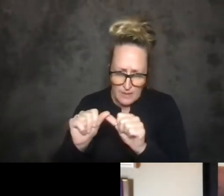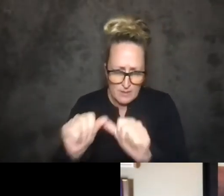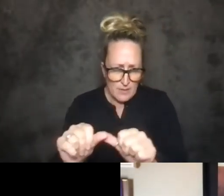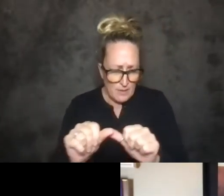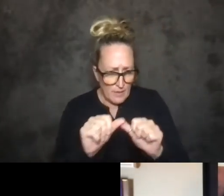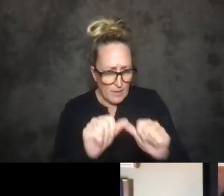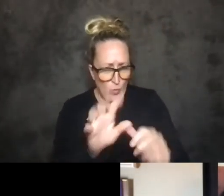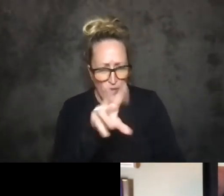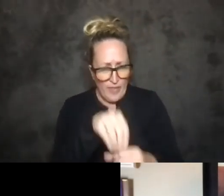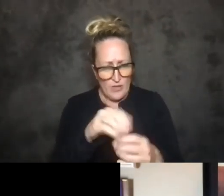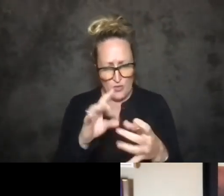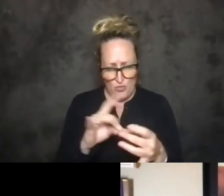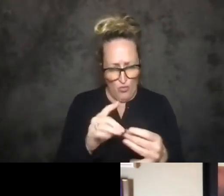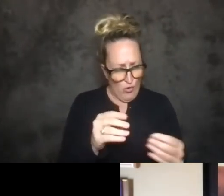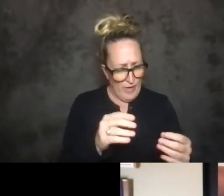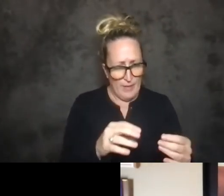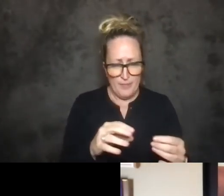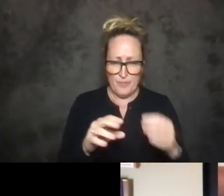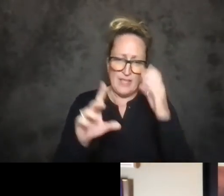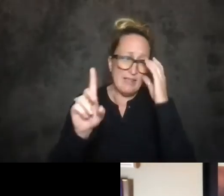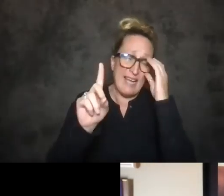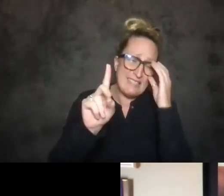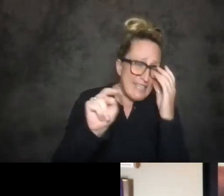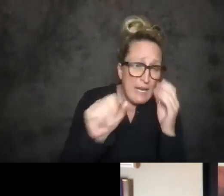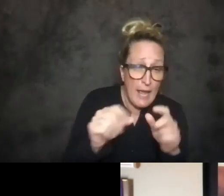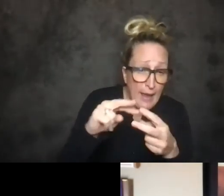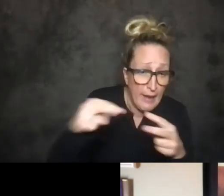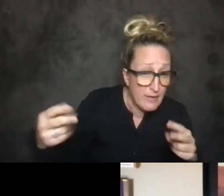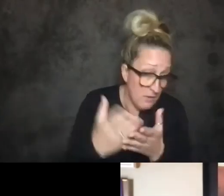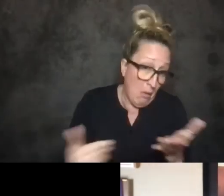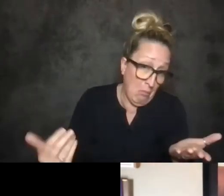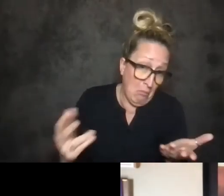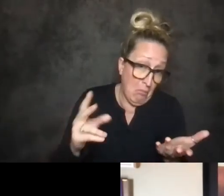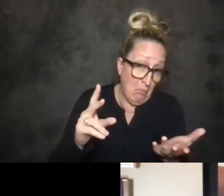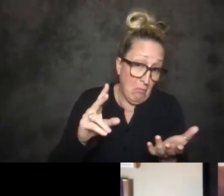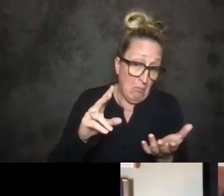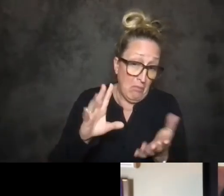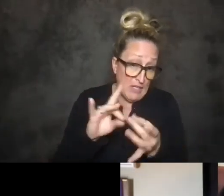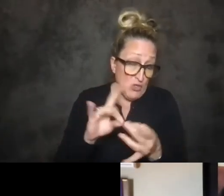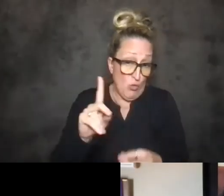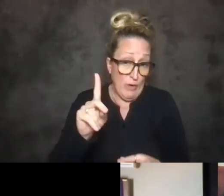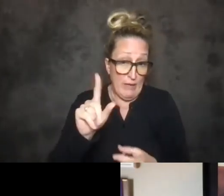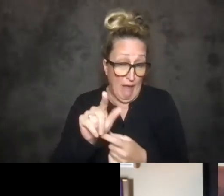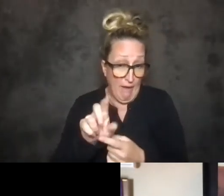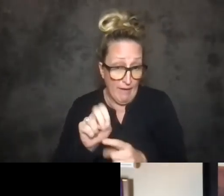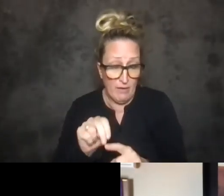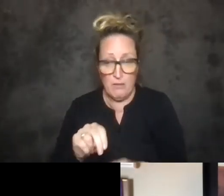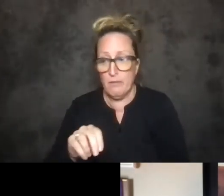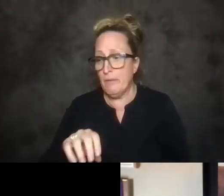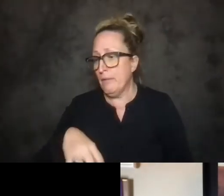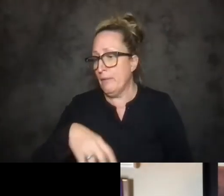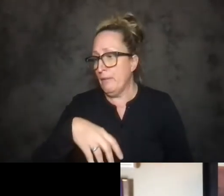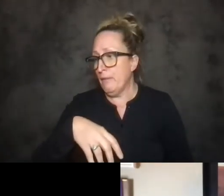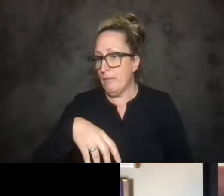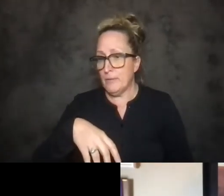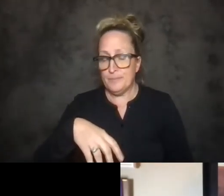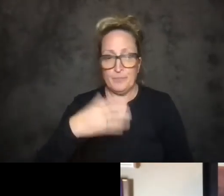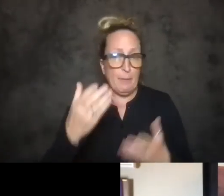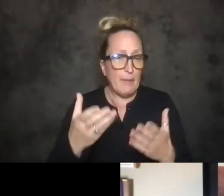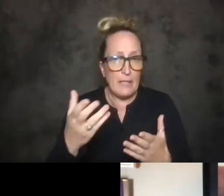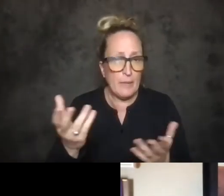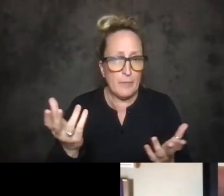in storylines. You can call it DNA. Some of it's DNA, like storylines. Others is, you know, and